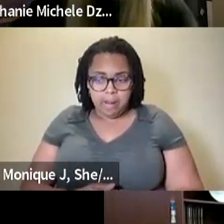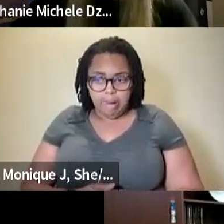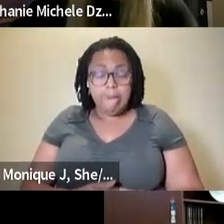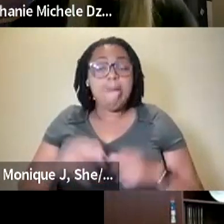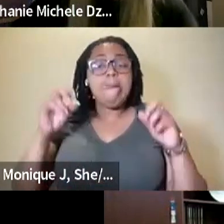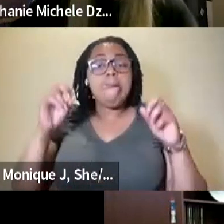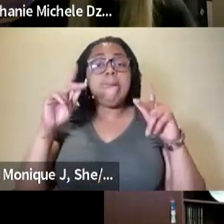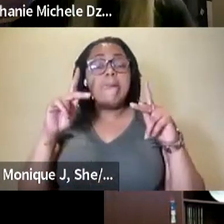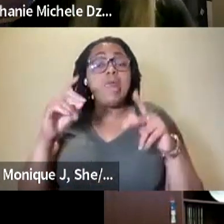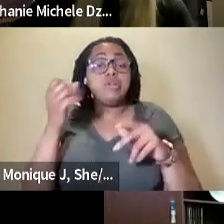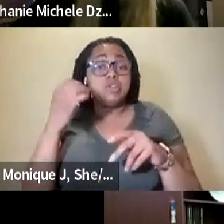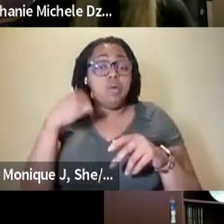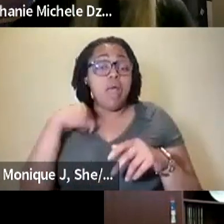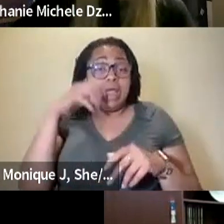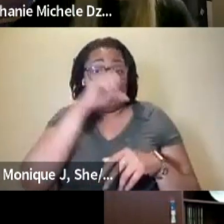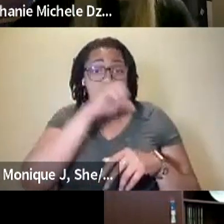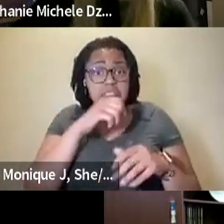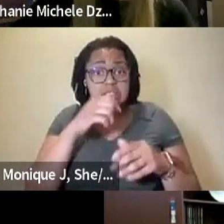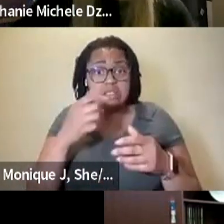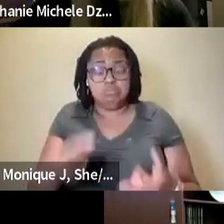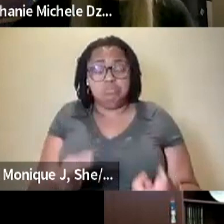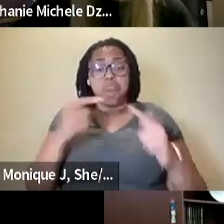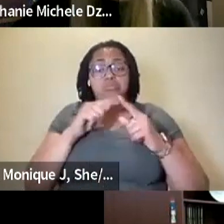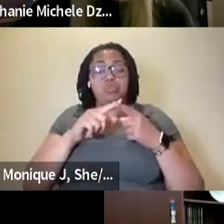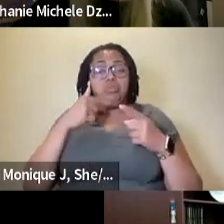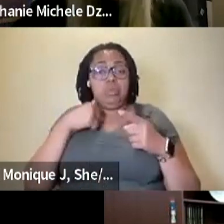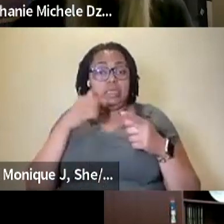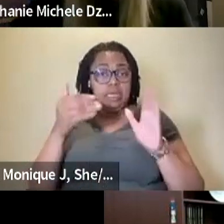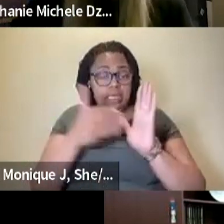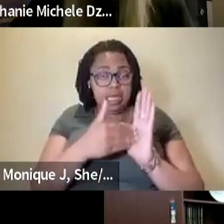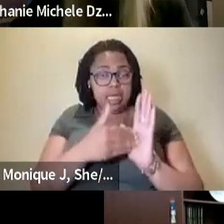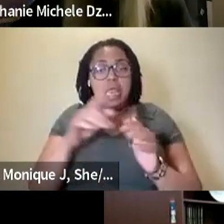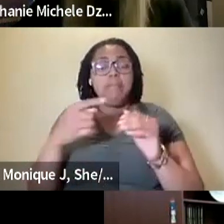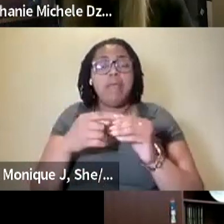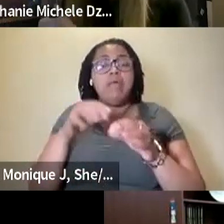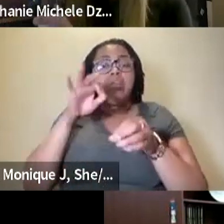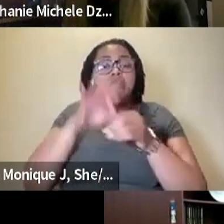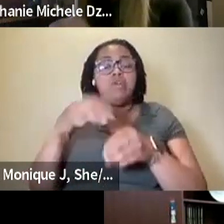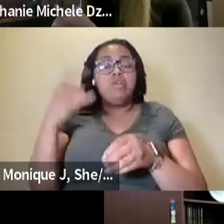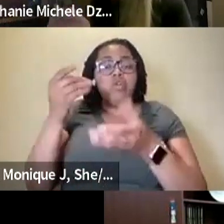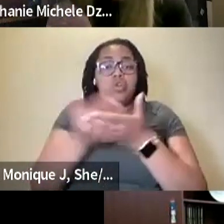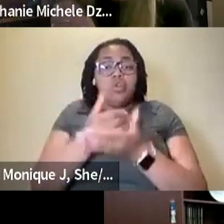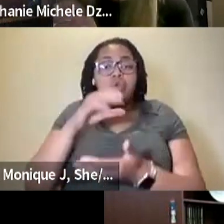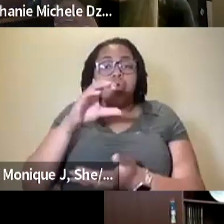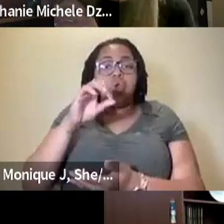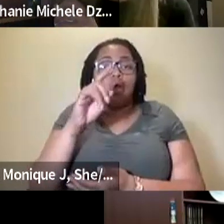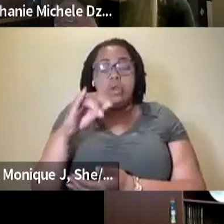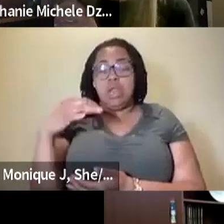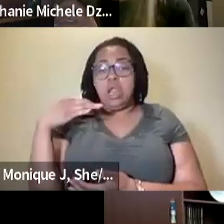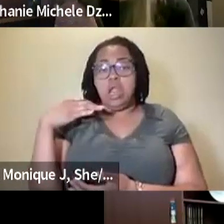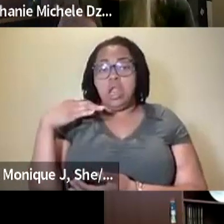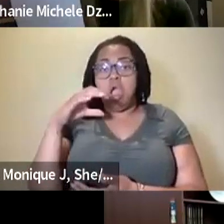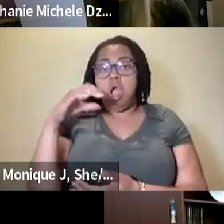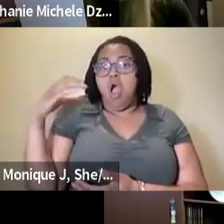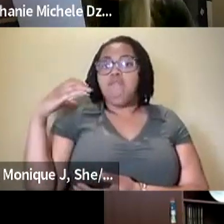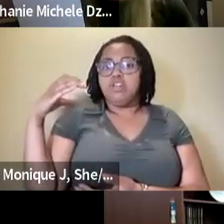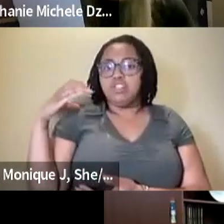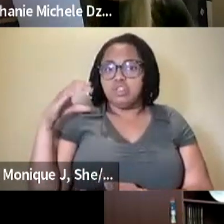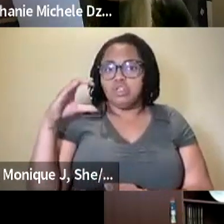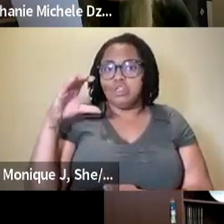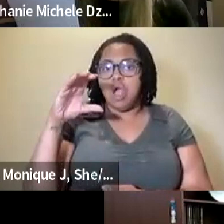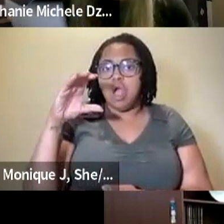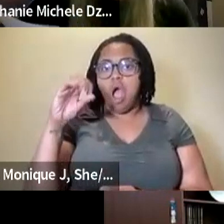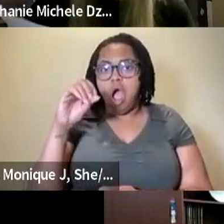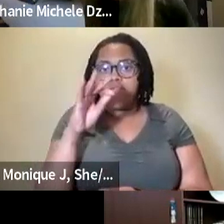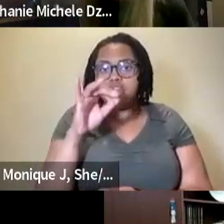Okay. So I guess it's still over to me with the vote on new Codi officers. I have created more polls